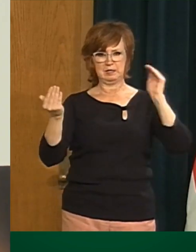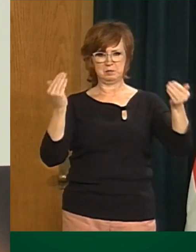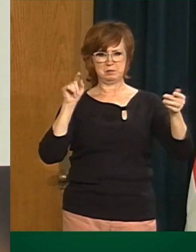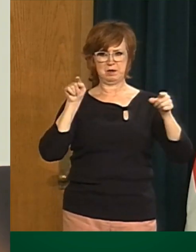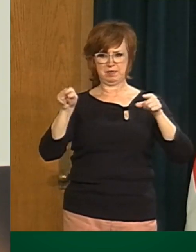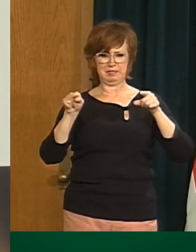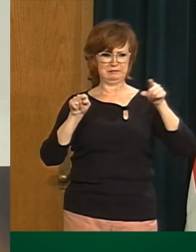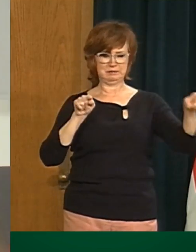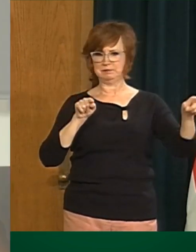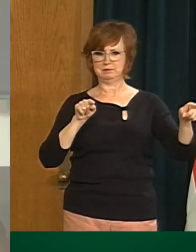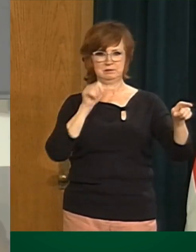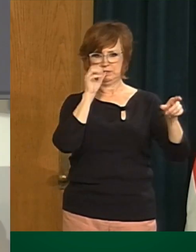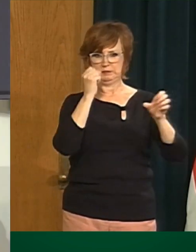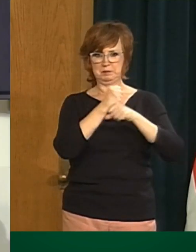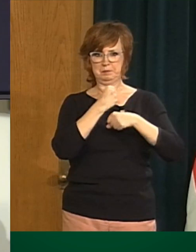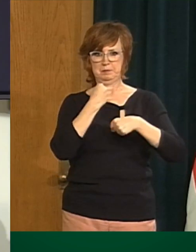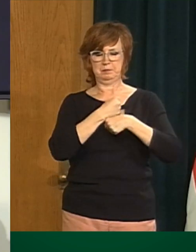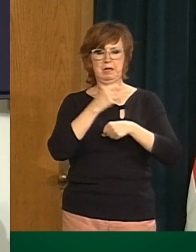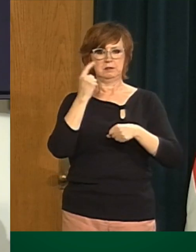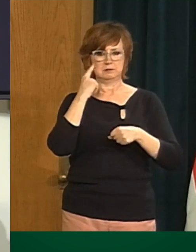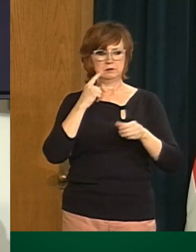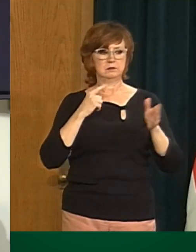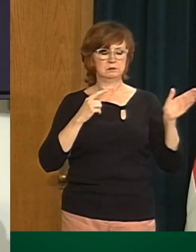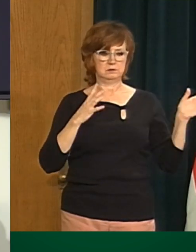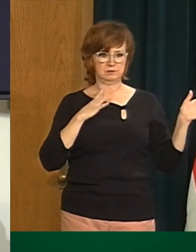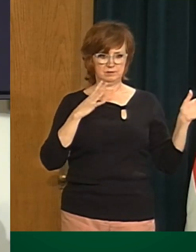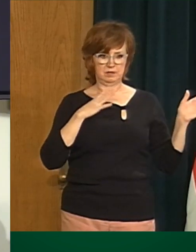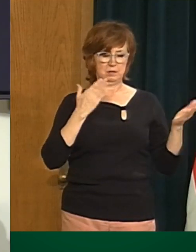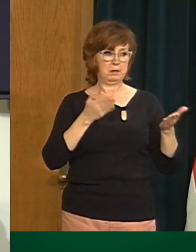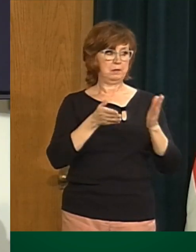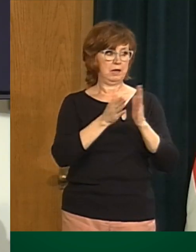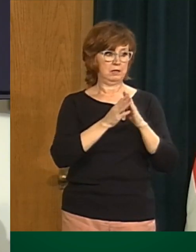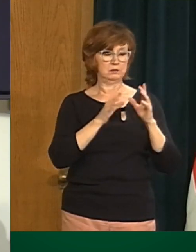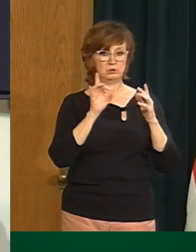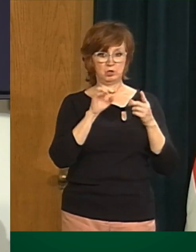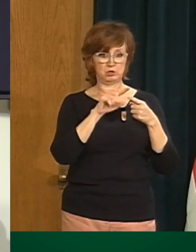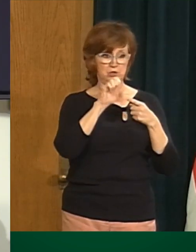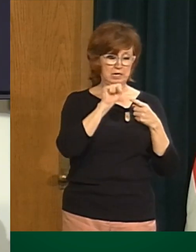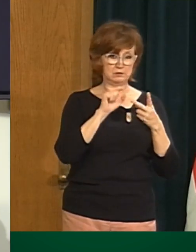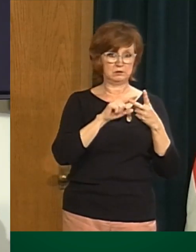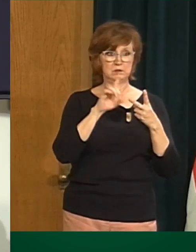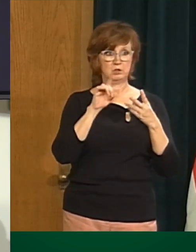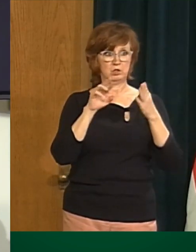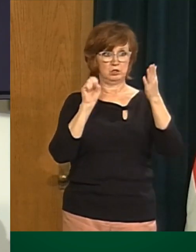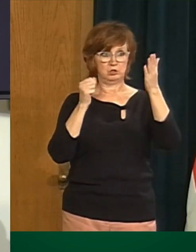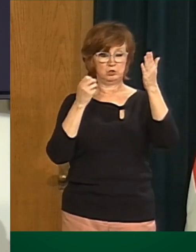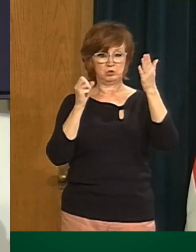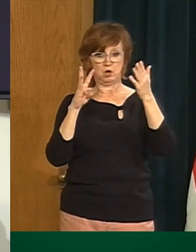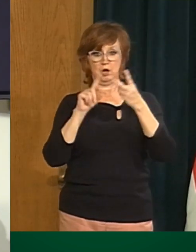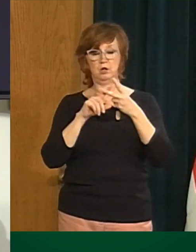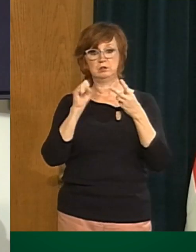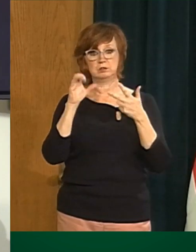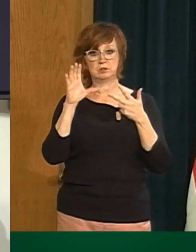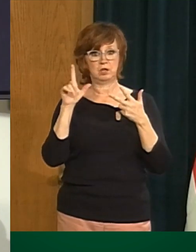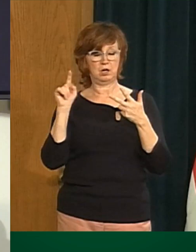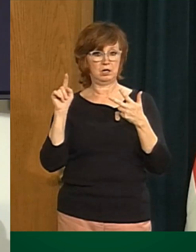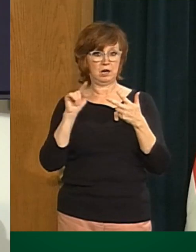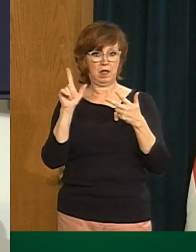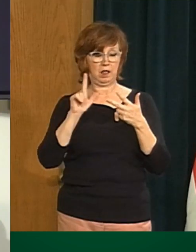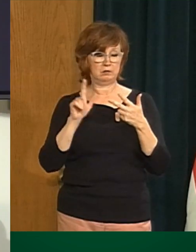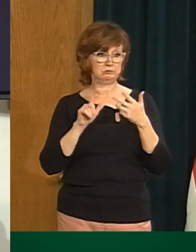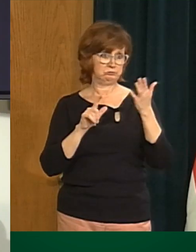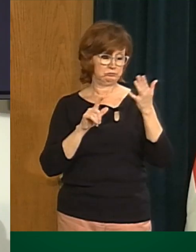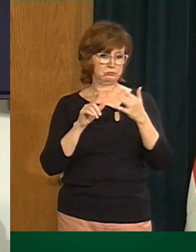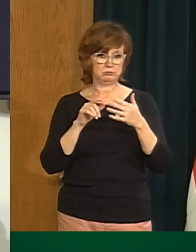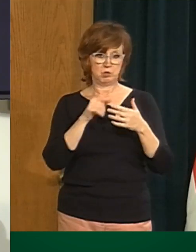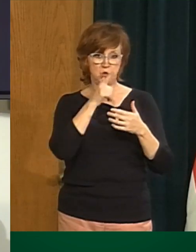cases, I'll answer quickly, and then Dr. Shahab or Dr. Shaw or Scott Livingstone if you want to add, but in many cases, we are. We